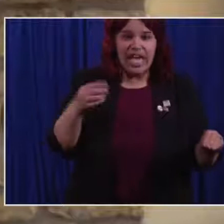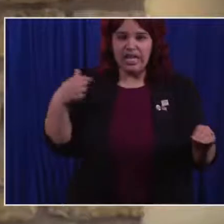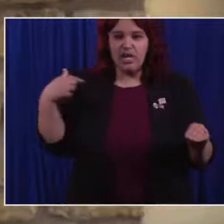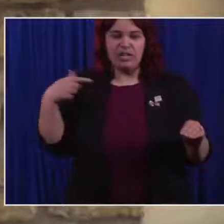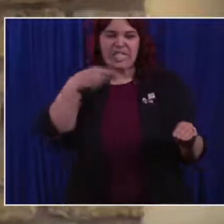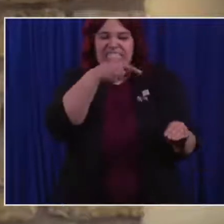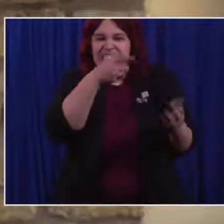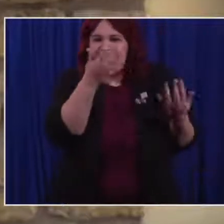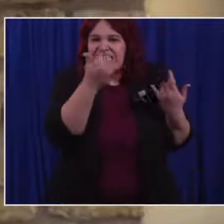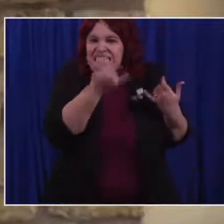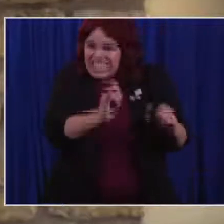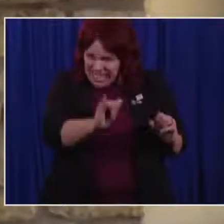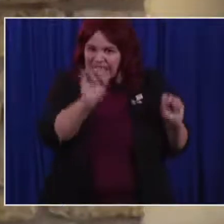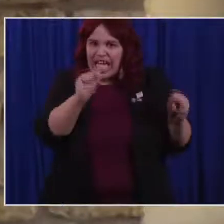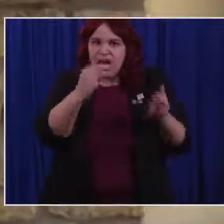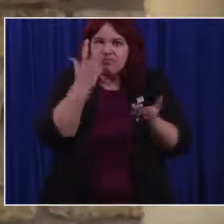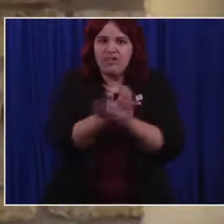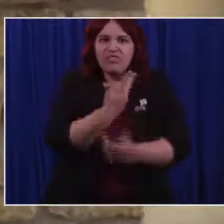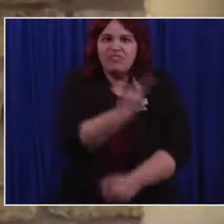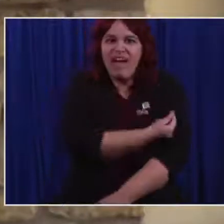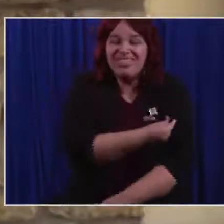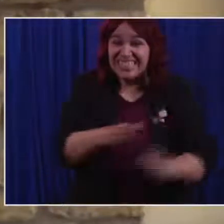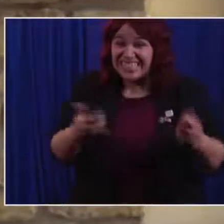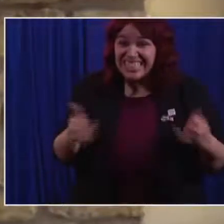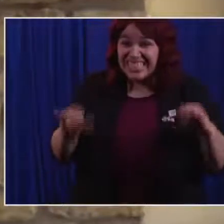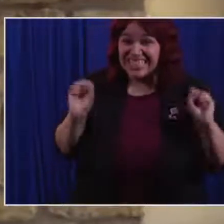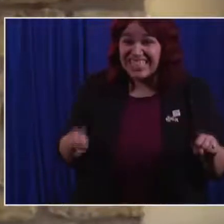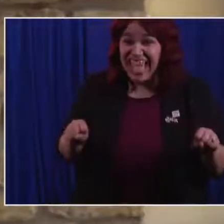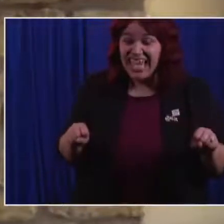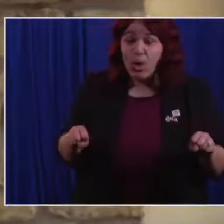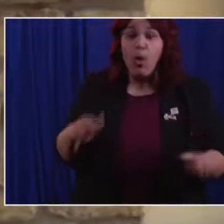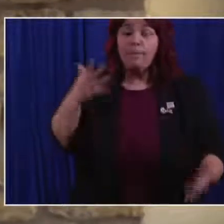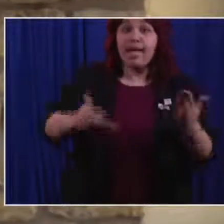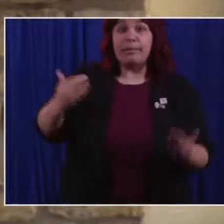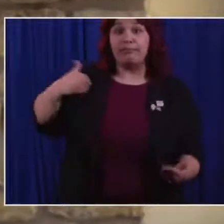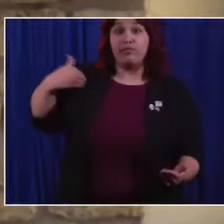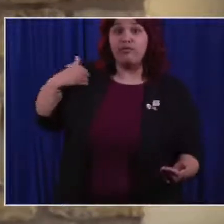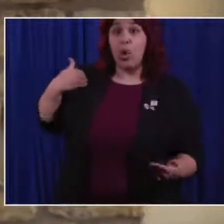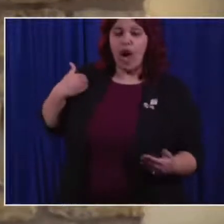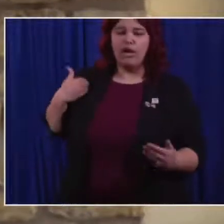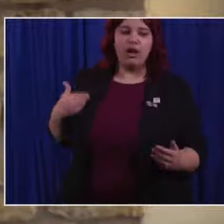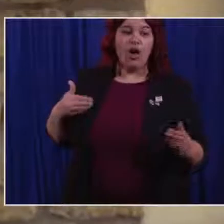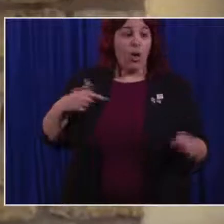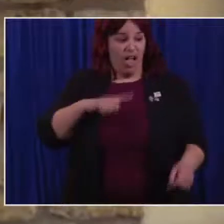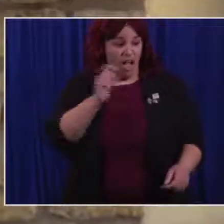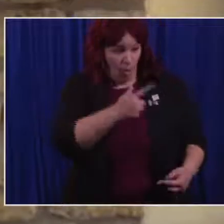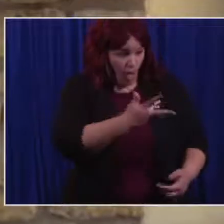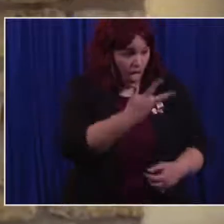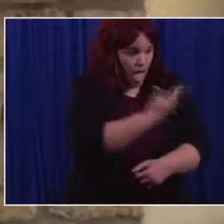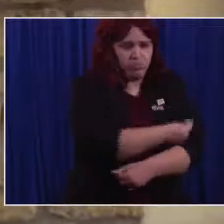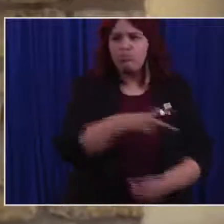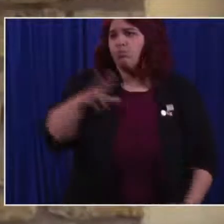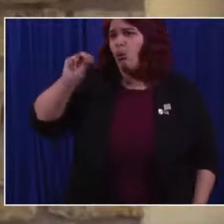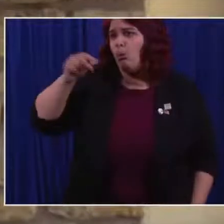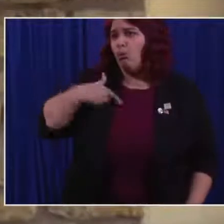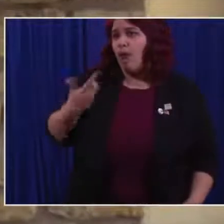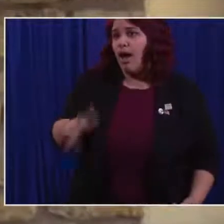get vaccinated. If they got an older employee who was there, didn't want it before, changes their mind, they'll be able to get it. So we